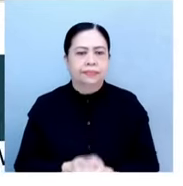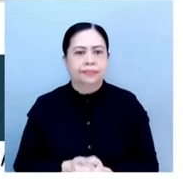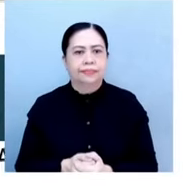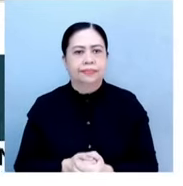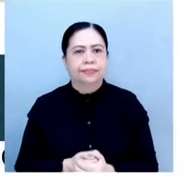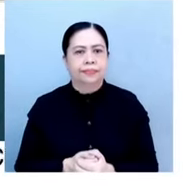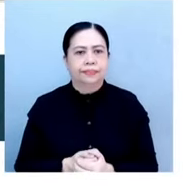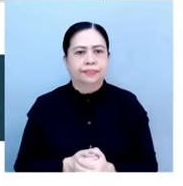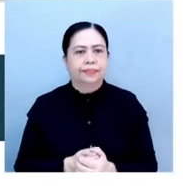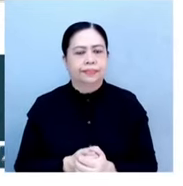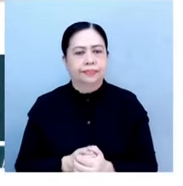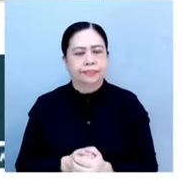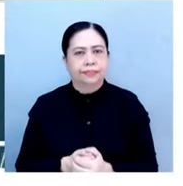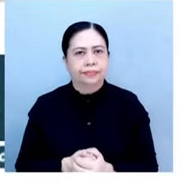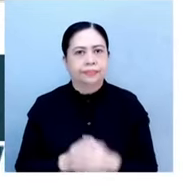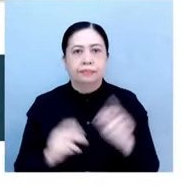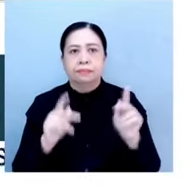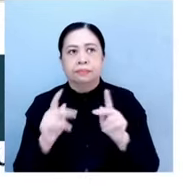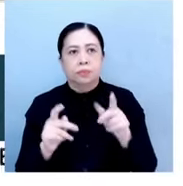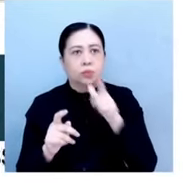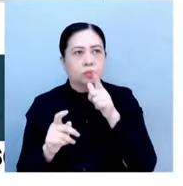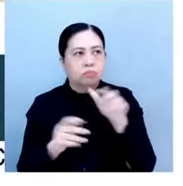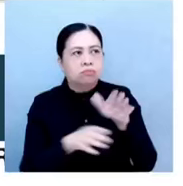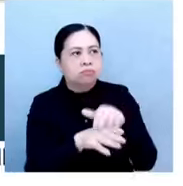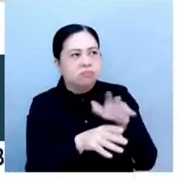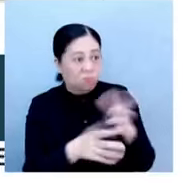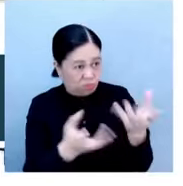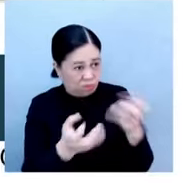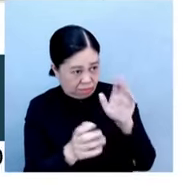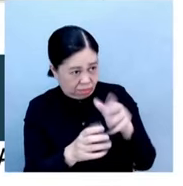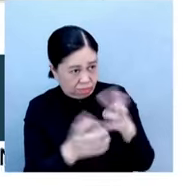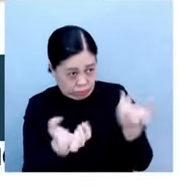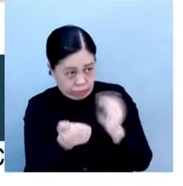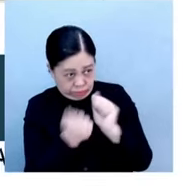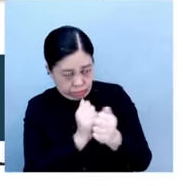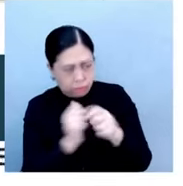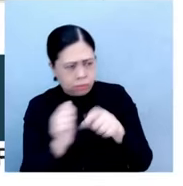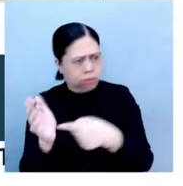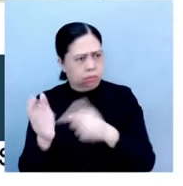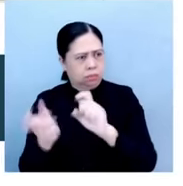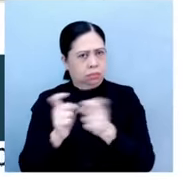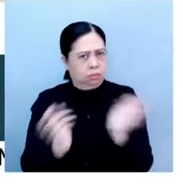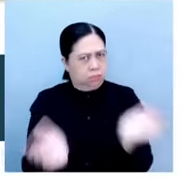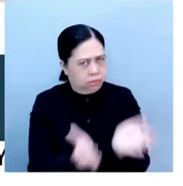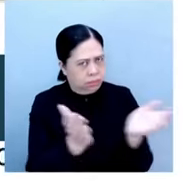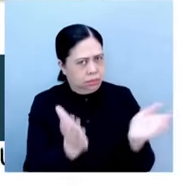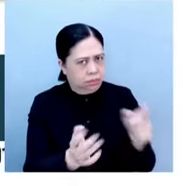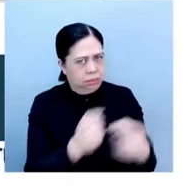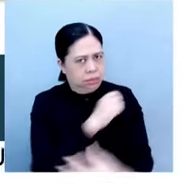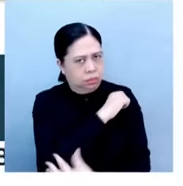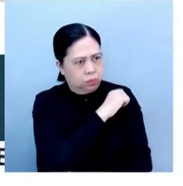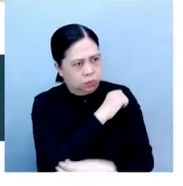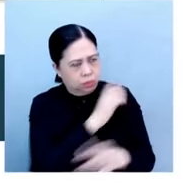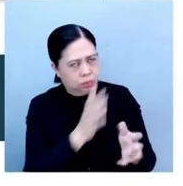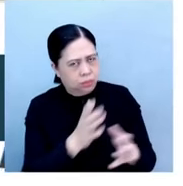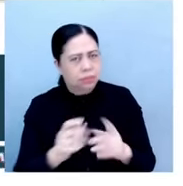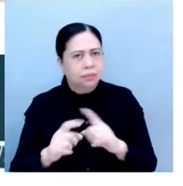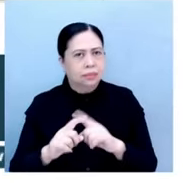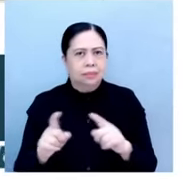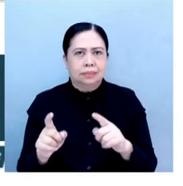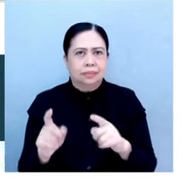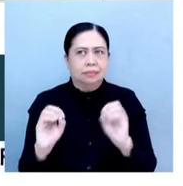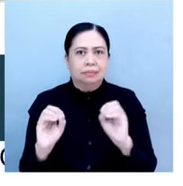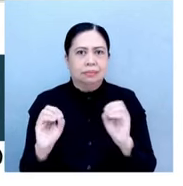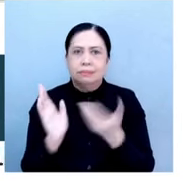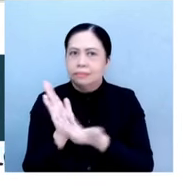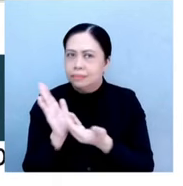maliliit na tao, no? O yung mga disadvantaged sa lipunan, no? Na hindi naman siya evidence-based